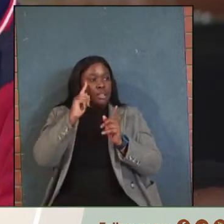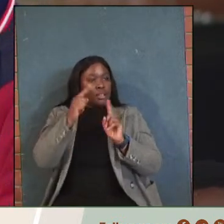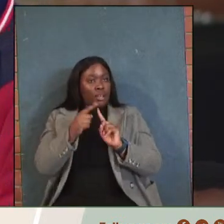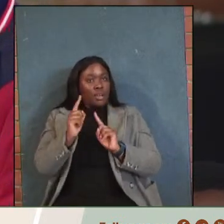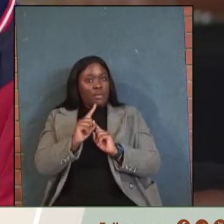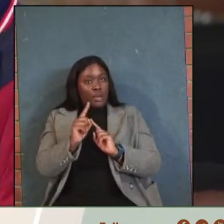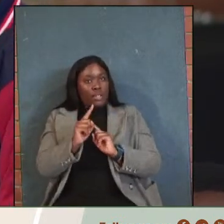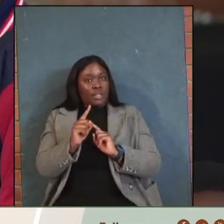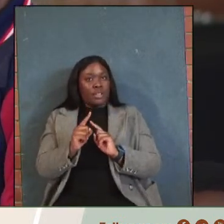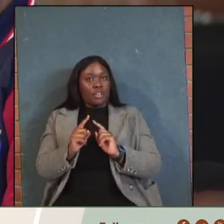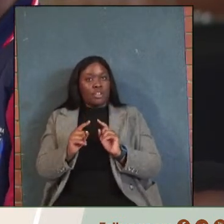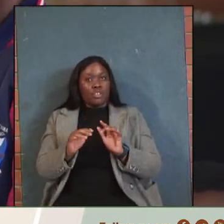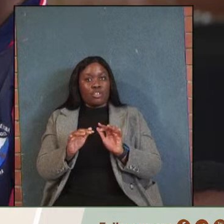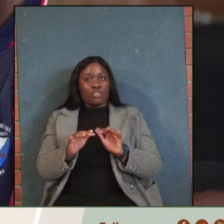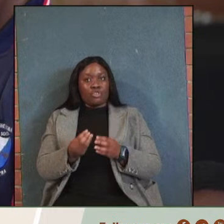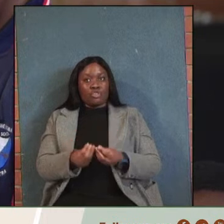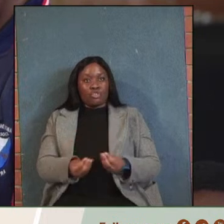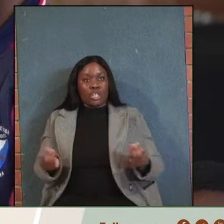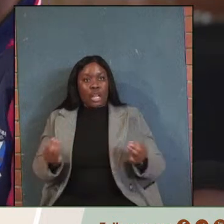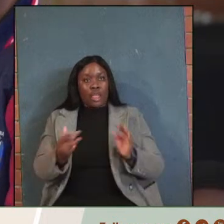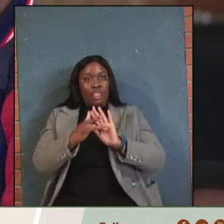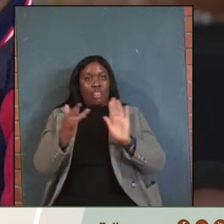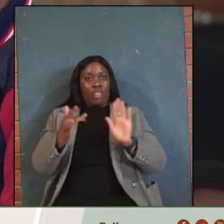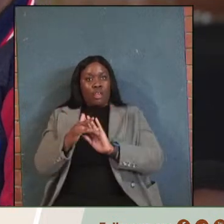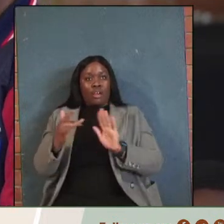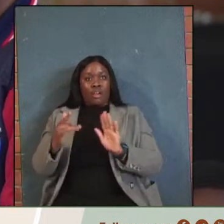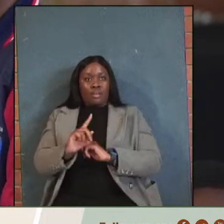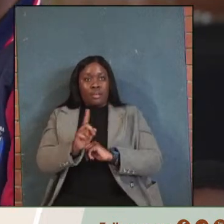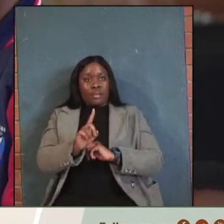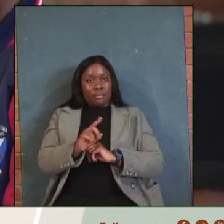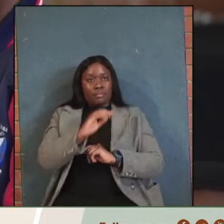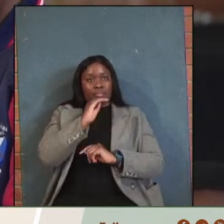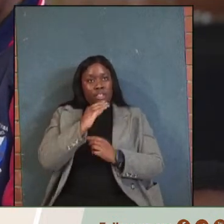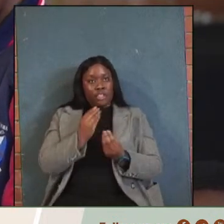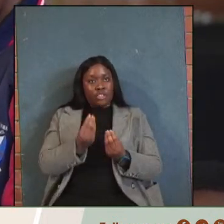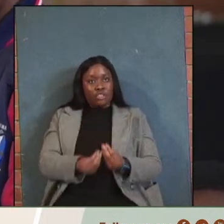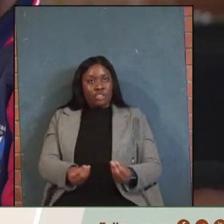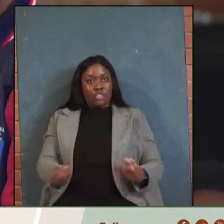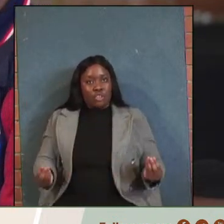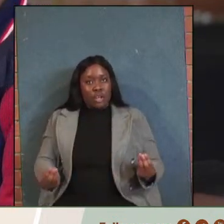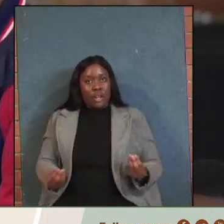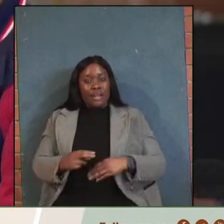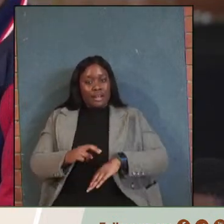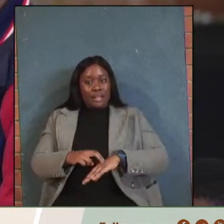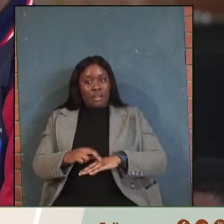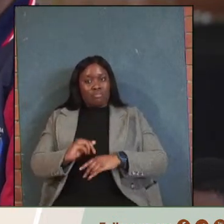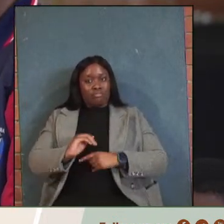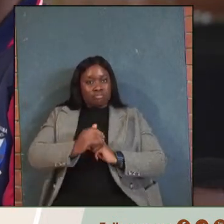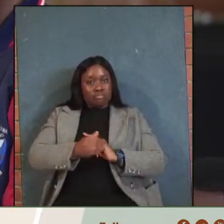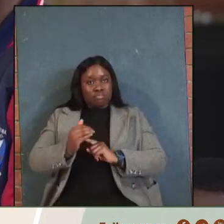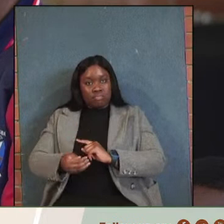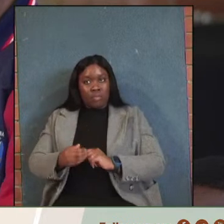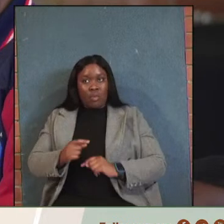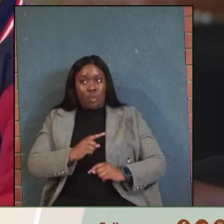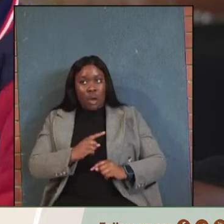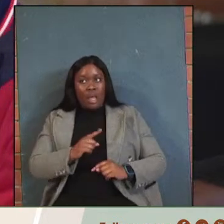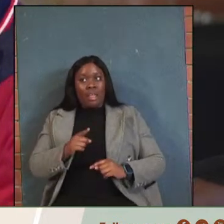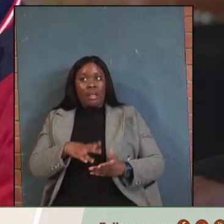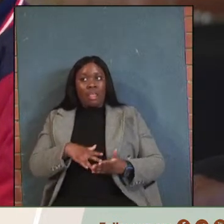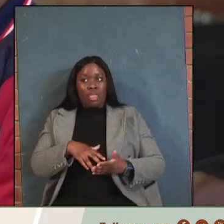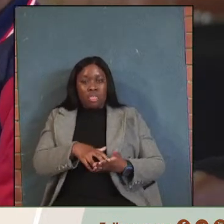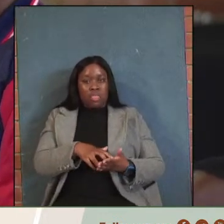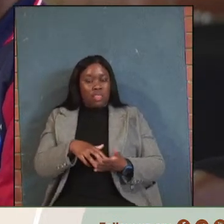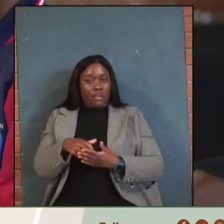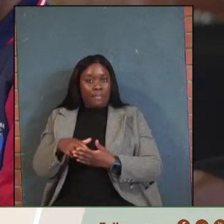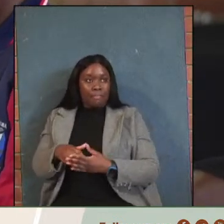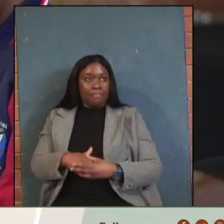exploitation. Children need special protection because they are among the vulnerable members of society.